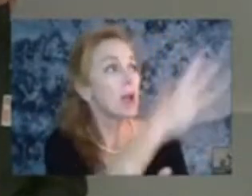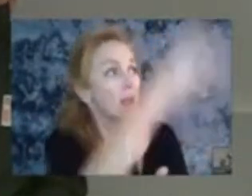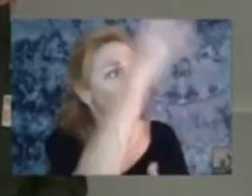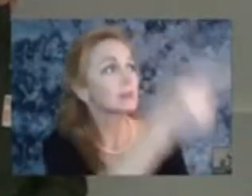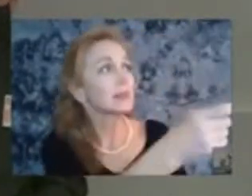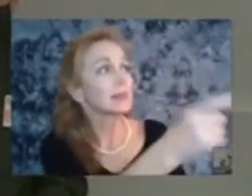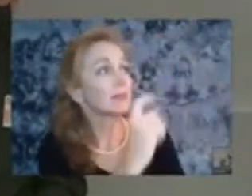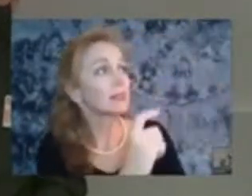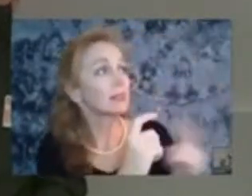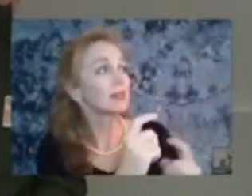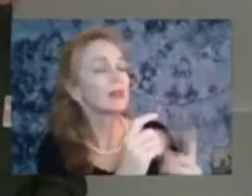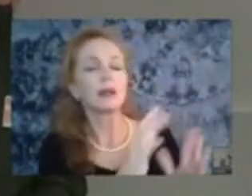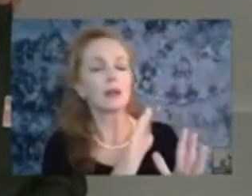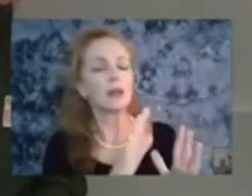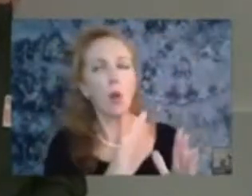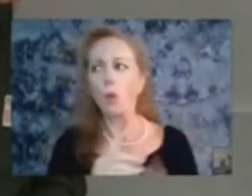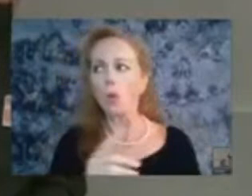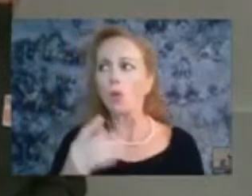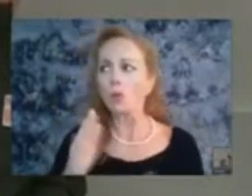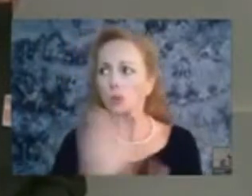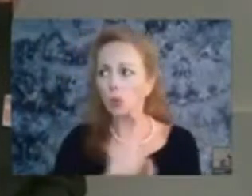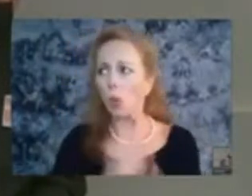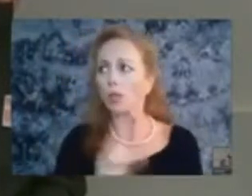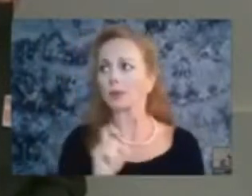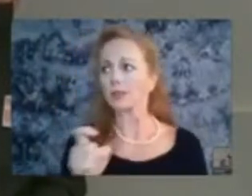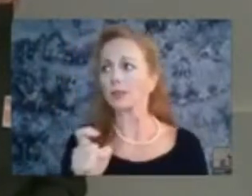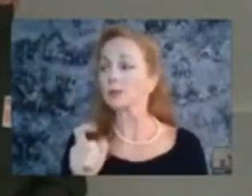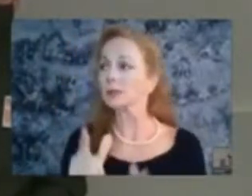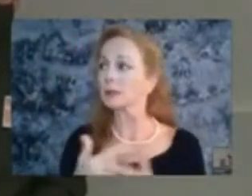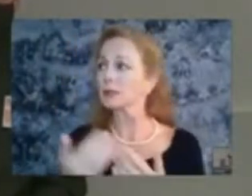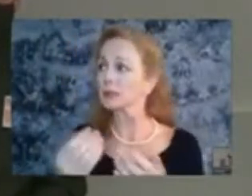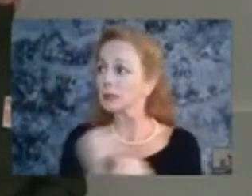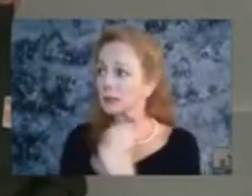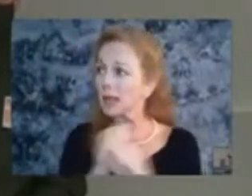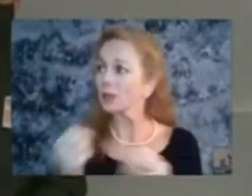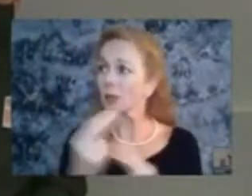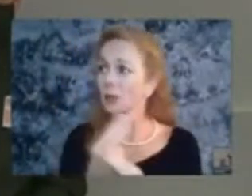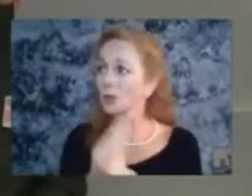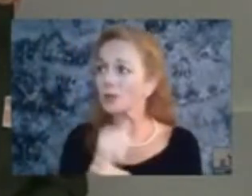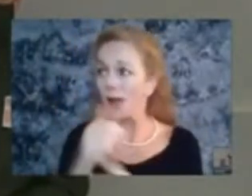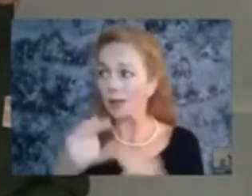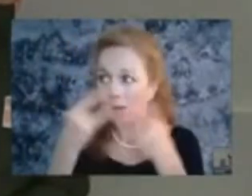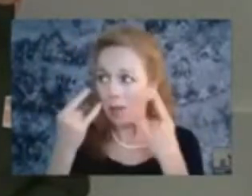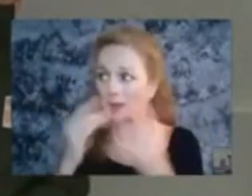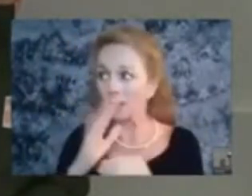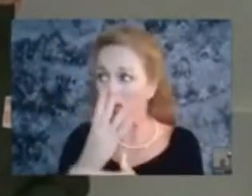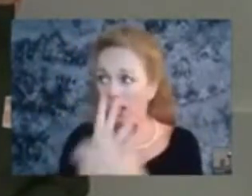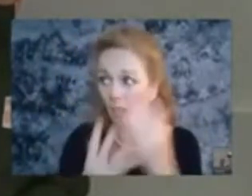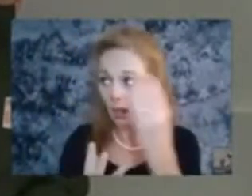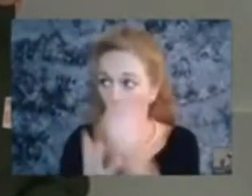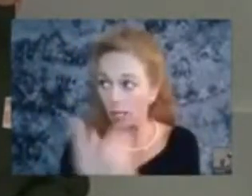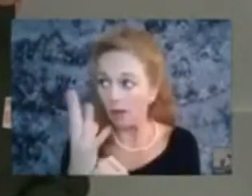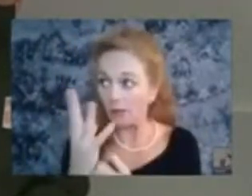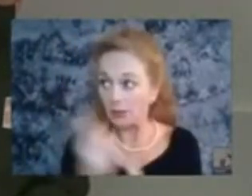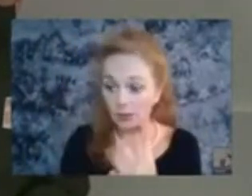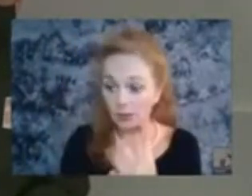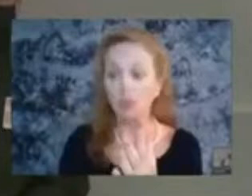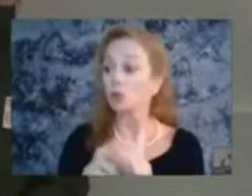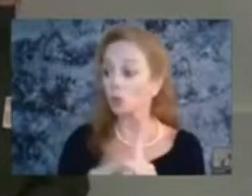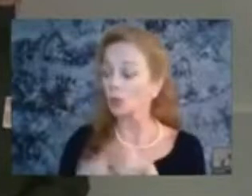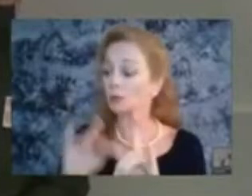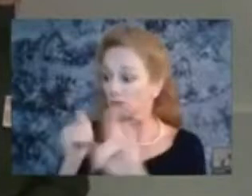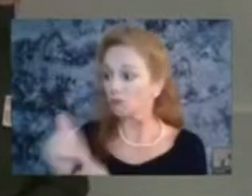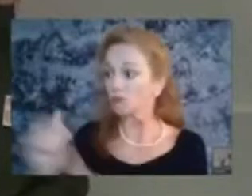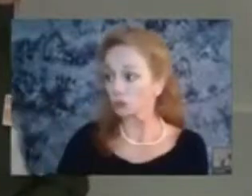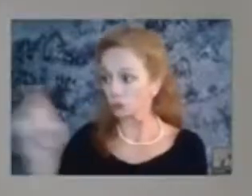it's a safe thing for them to use without a mask and gloves on. That's correct. Thank you, Ms. Cheek, for bringing that up. I think that's an important point as